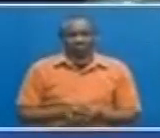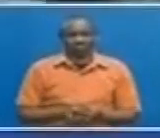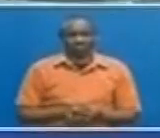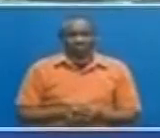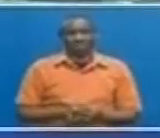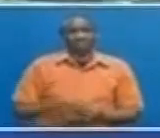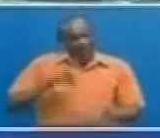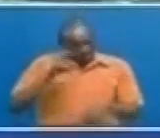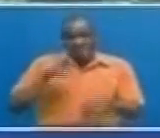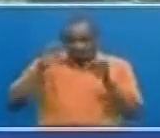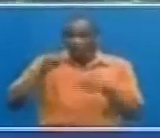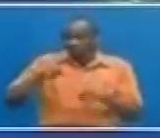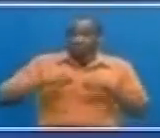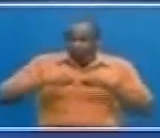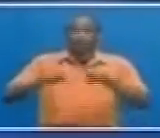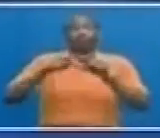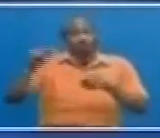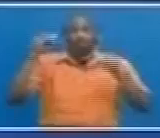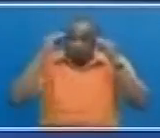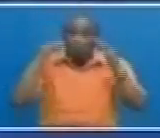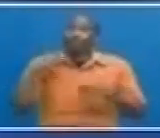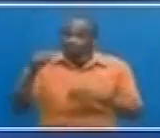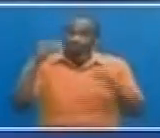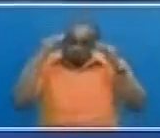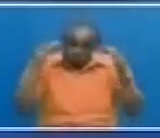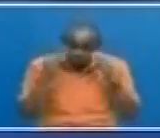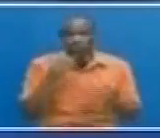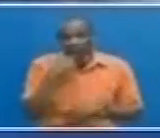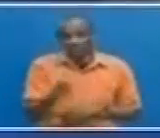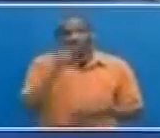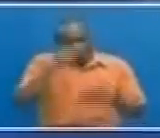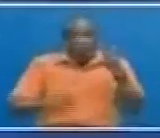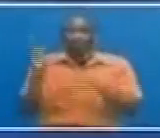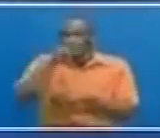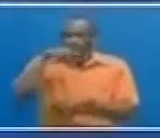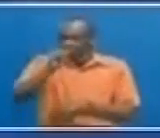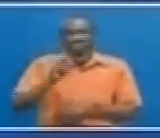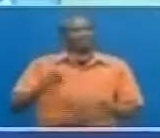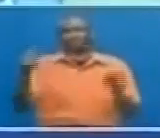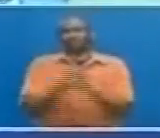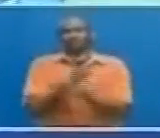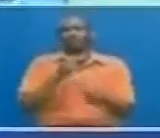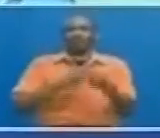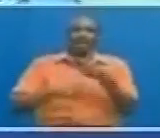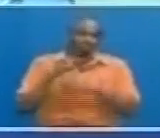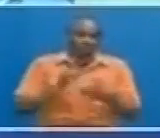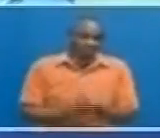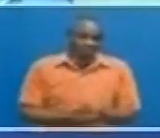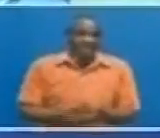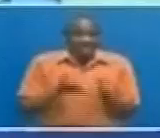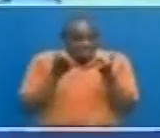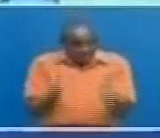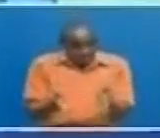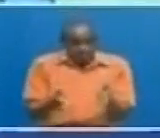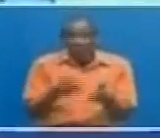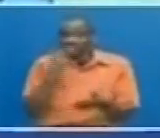And if they proceed, we will go to court to declare what the rule is doing null and void. Kwa sasa hali ya